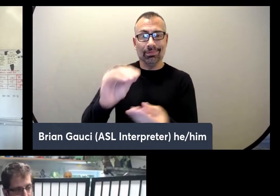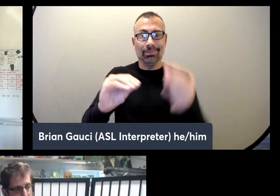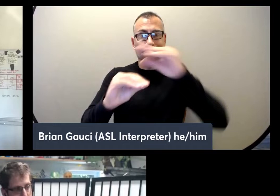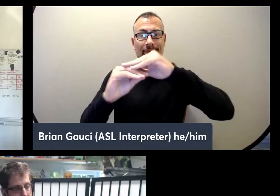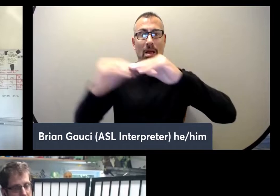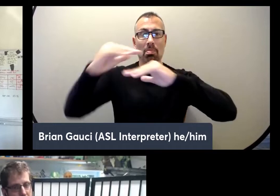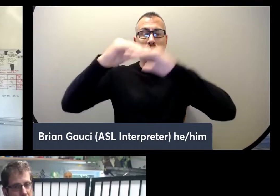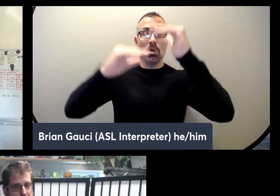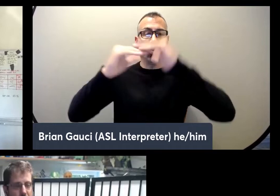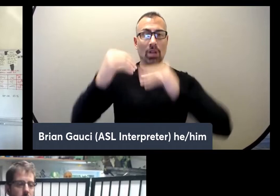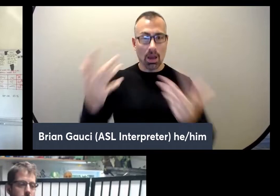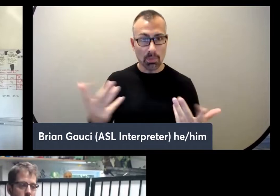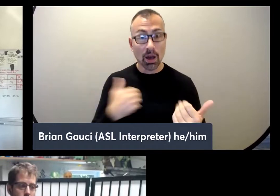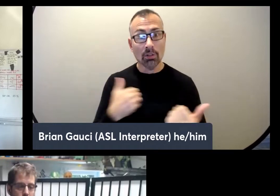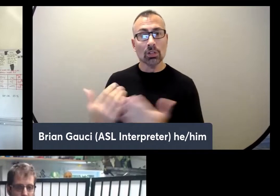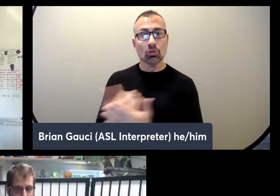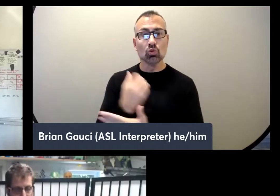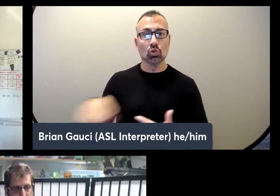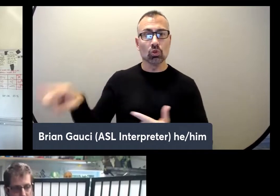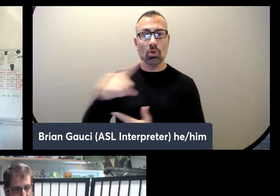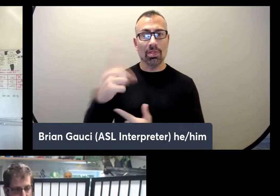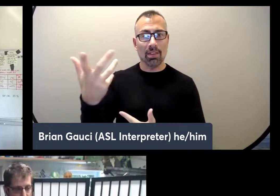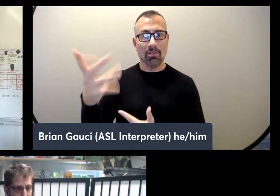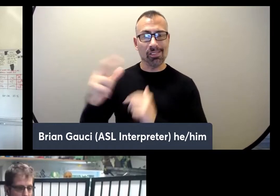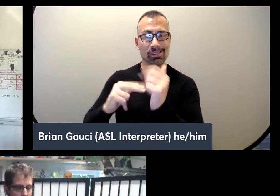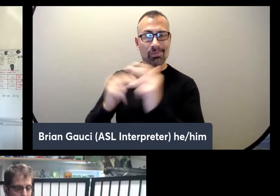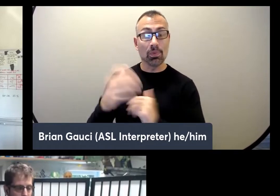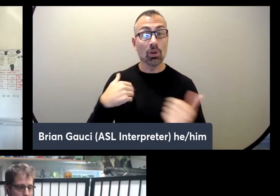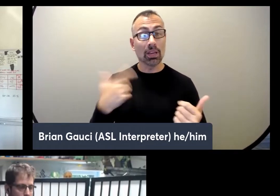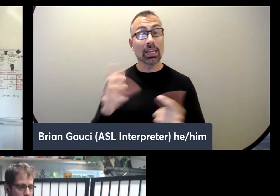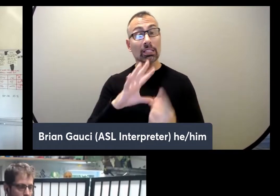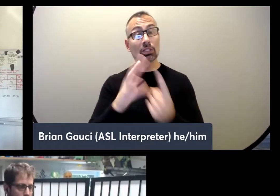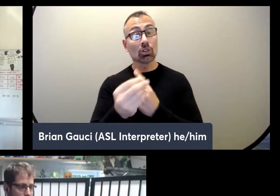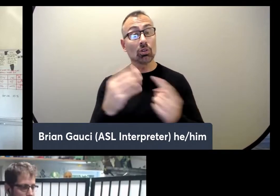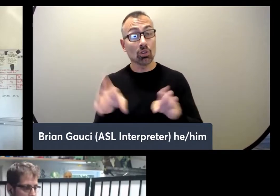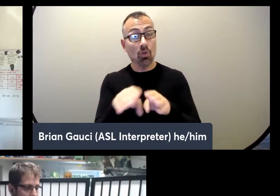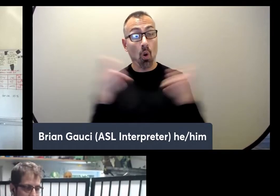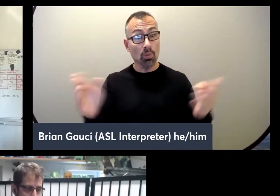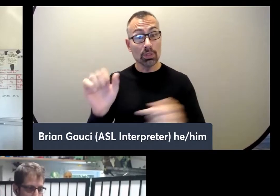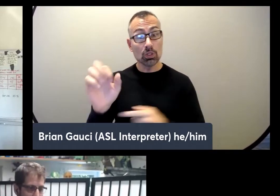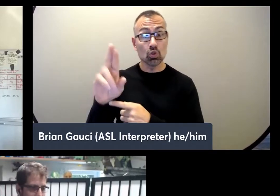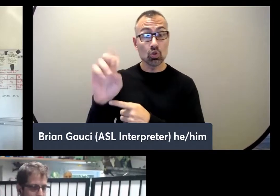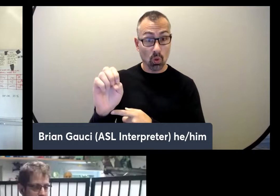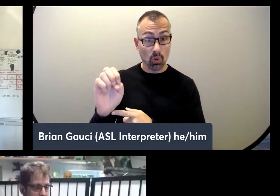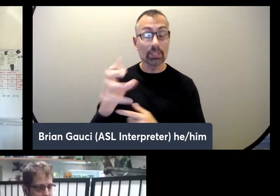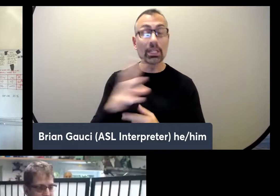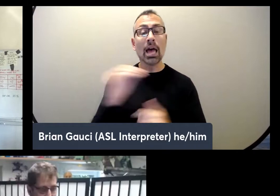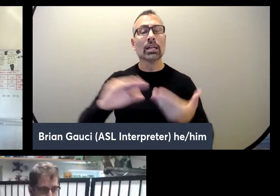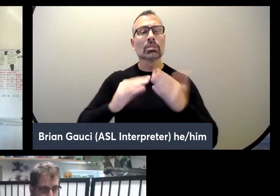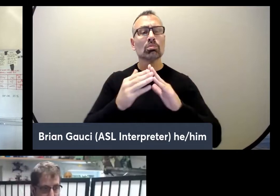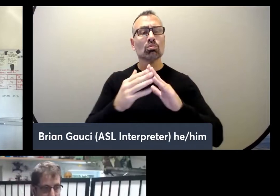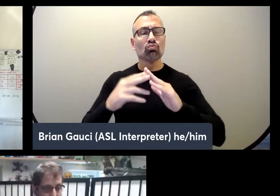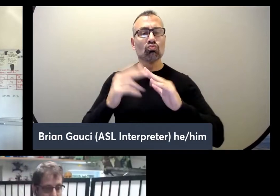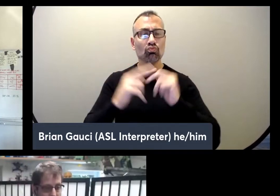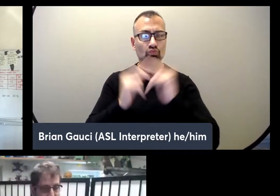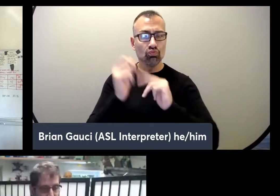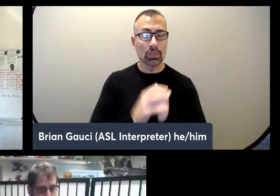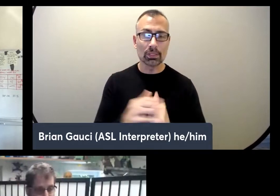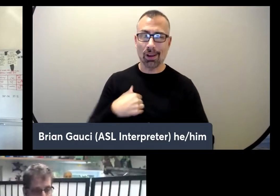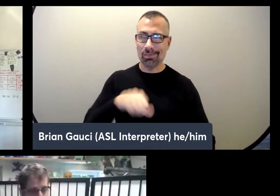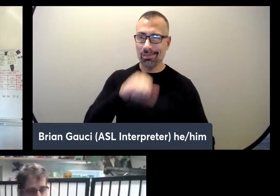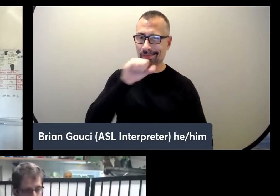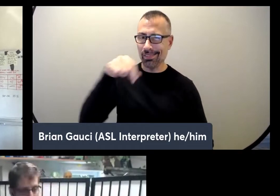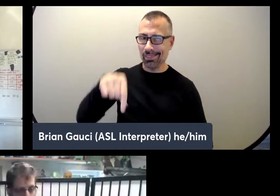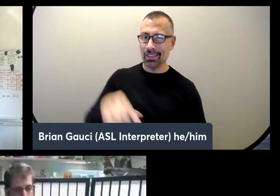people build, and very much a culture of open source and community building. So I love that about this space, and very much true. Yeah,